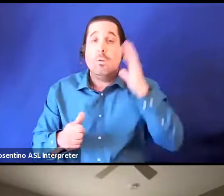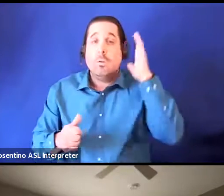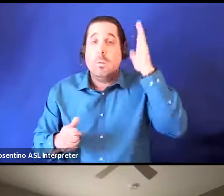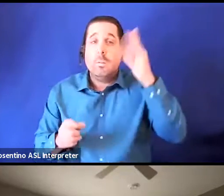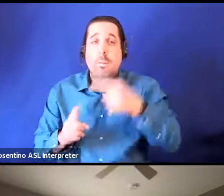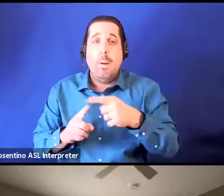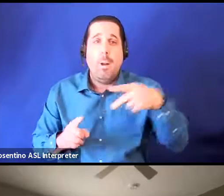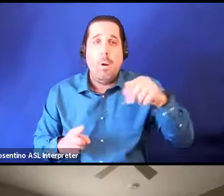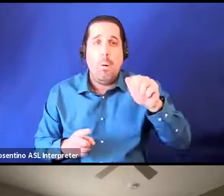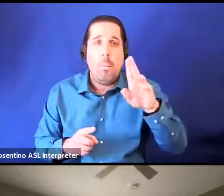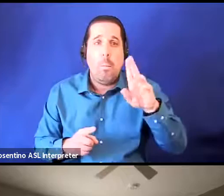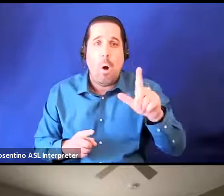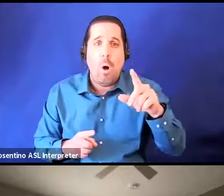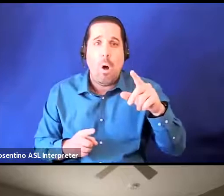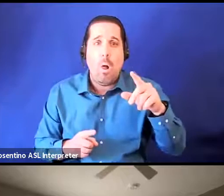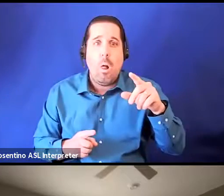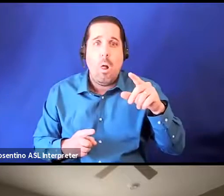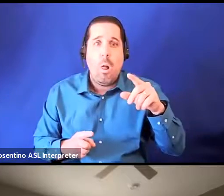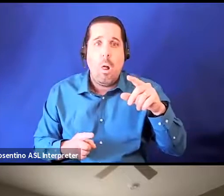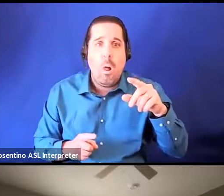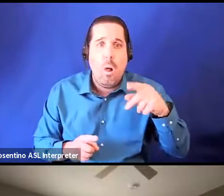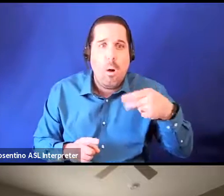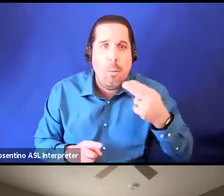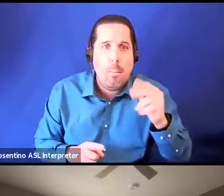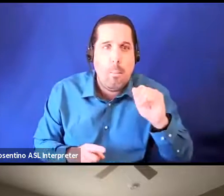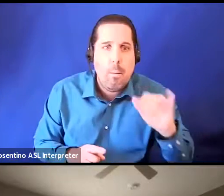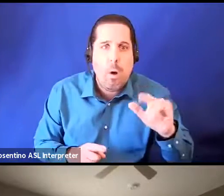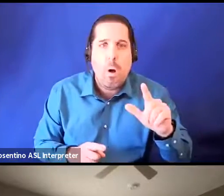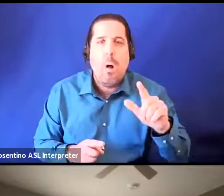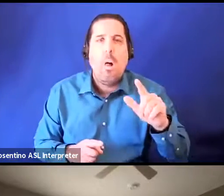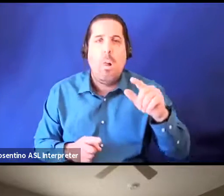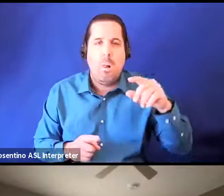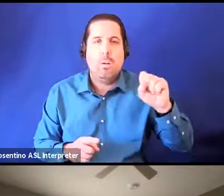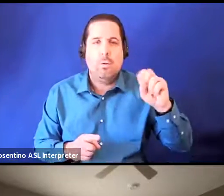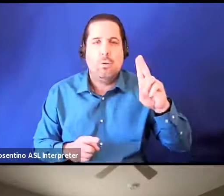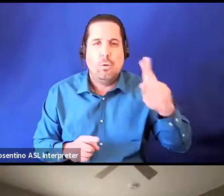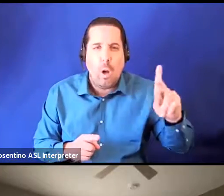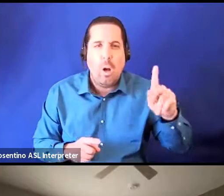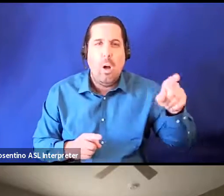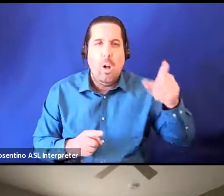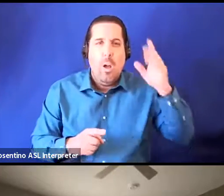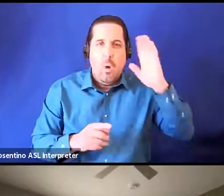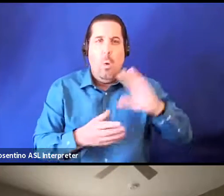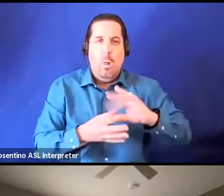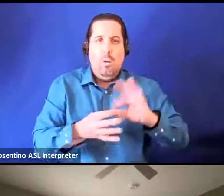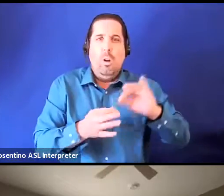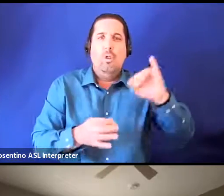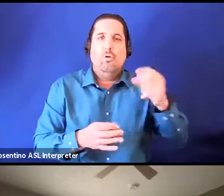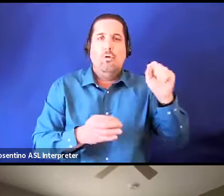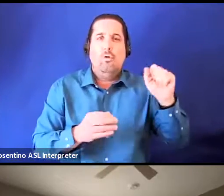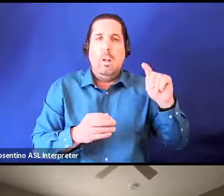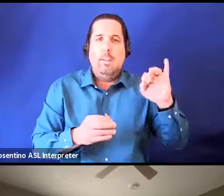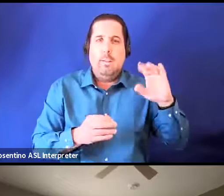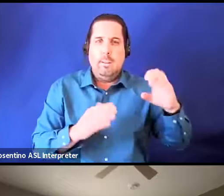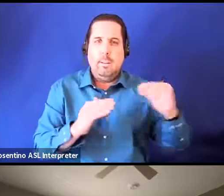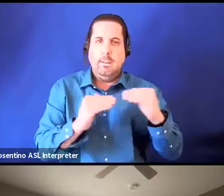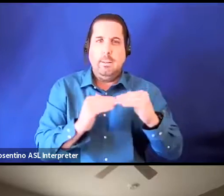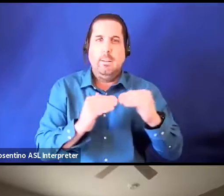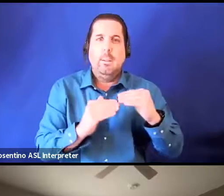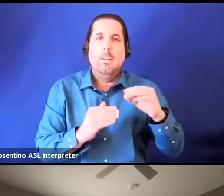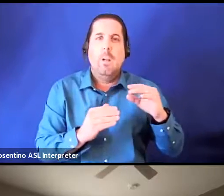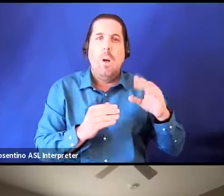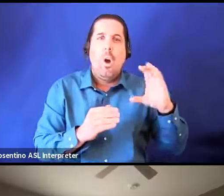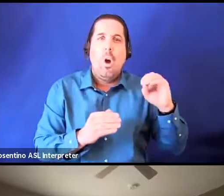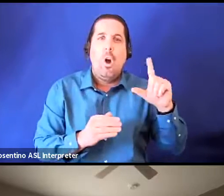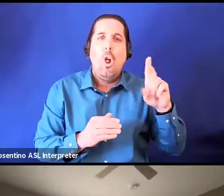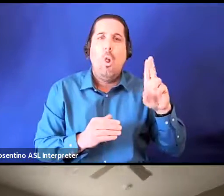Paul Suk. And Paul is an organizer with Justice Coalition LA. Again, look up their